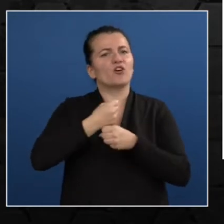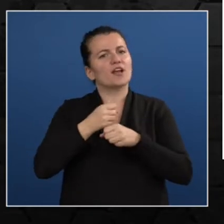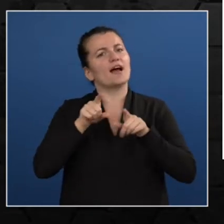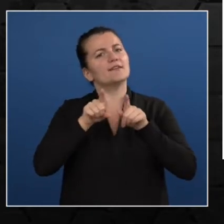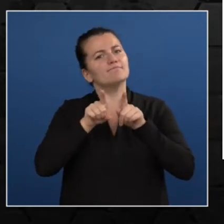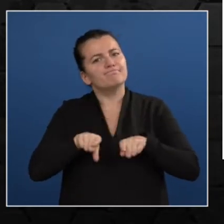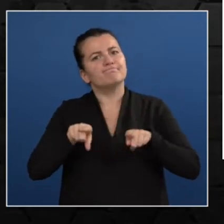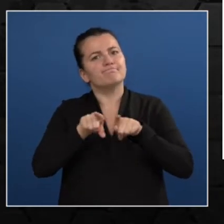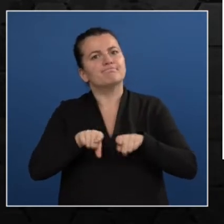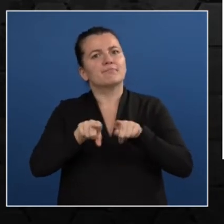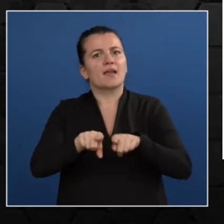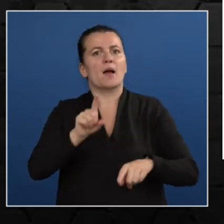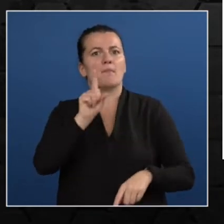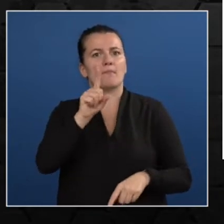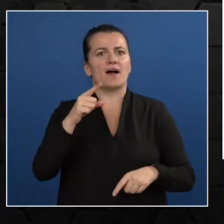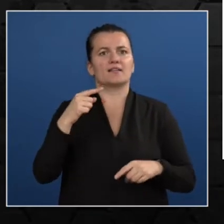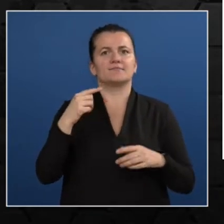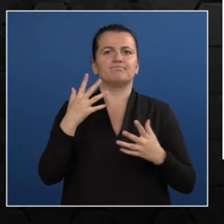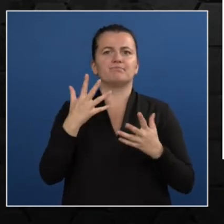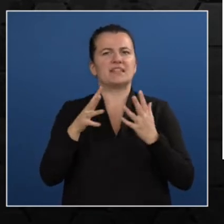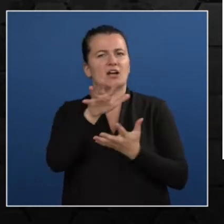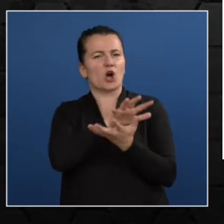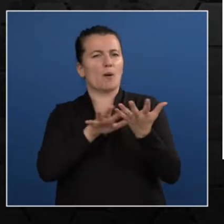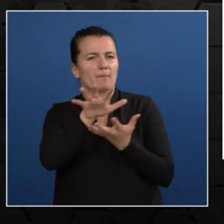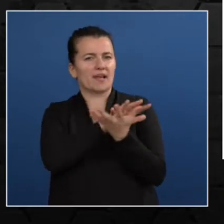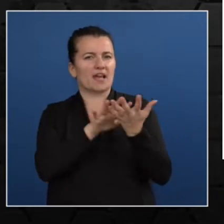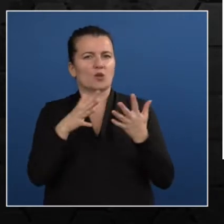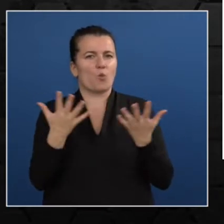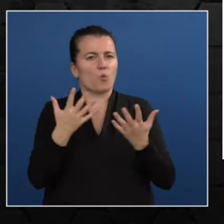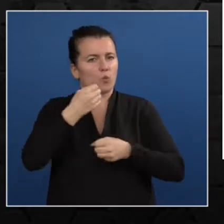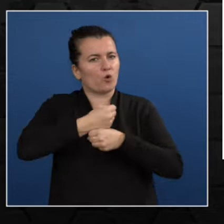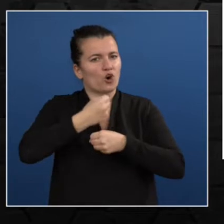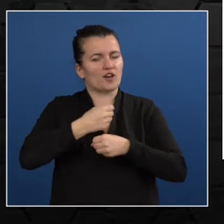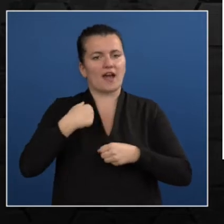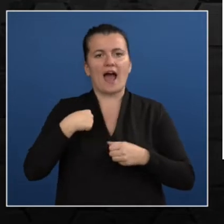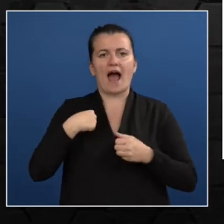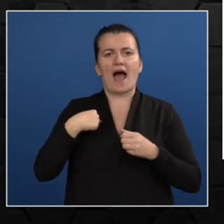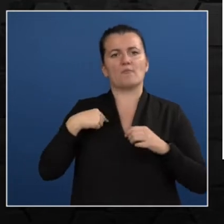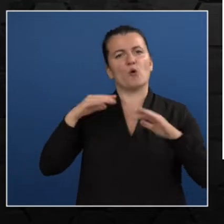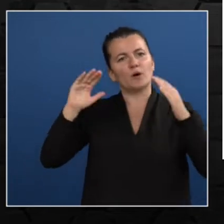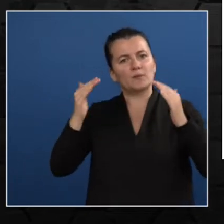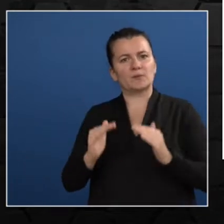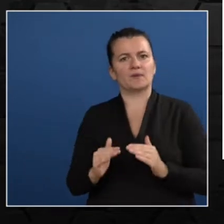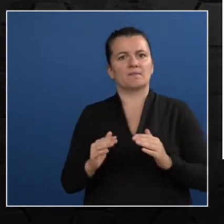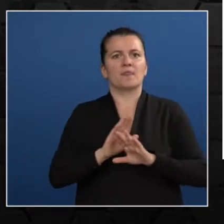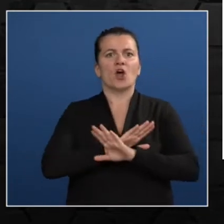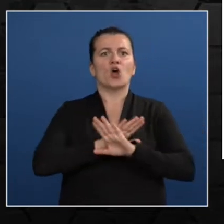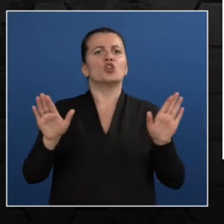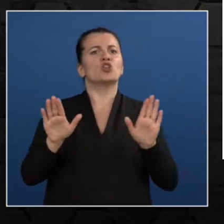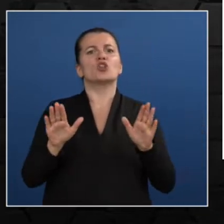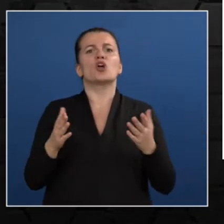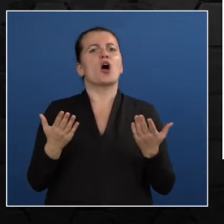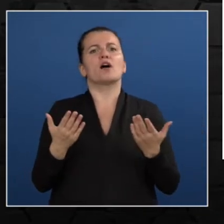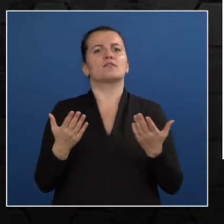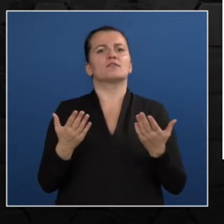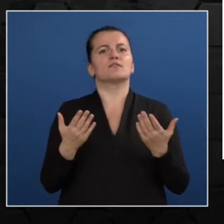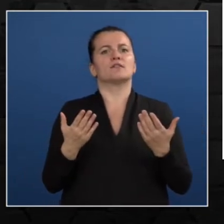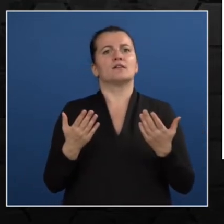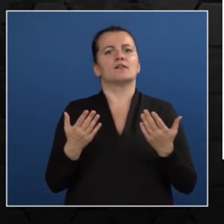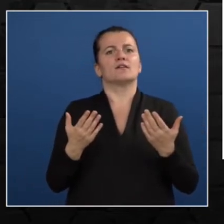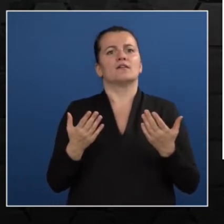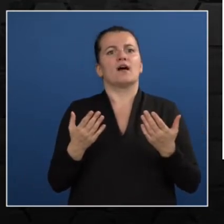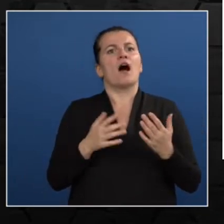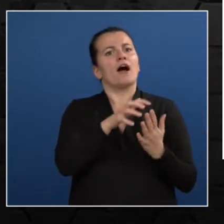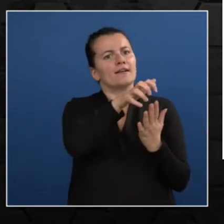I've simplified it for you. Like machine learning is the process of building models that can understand and predict patterns in text,